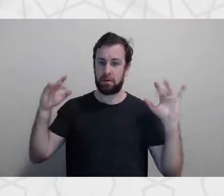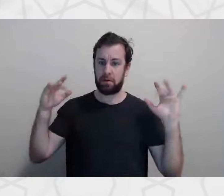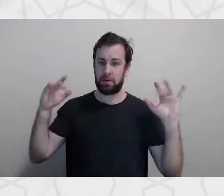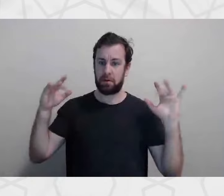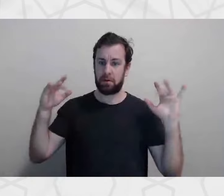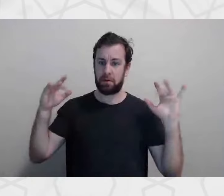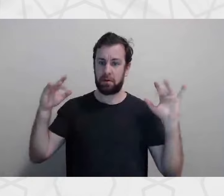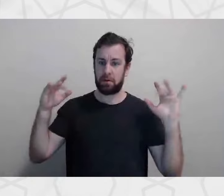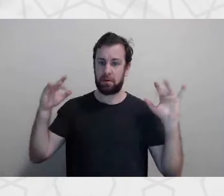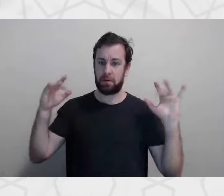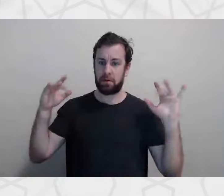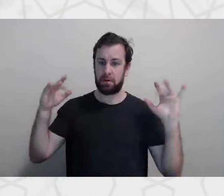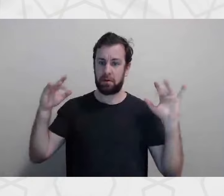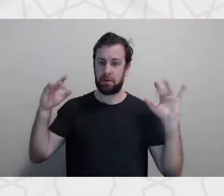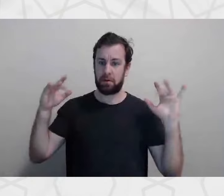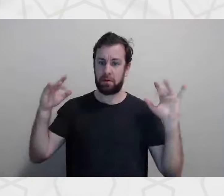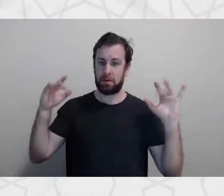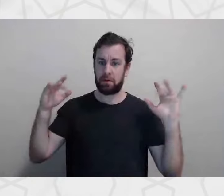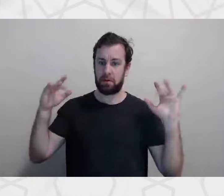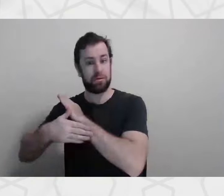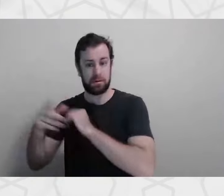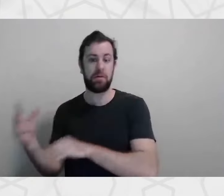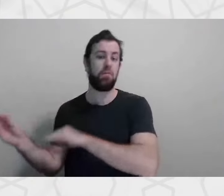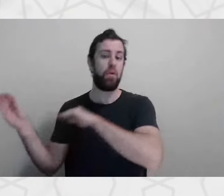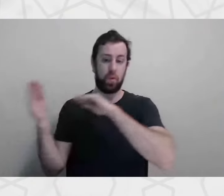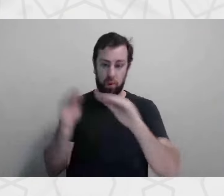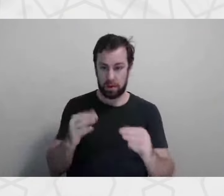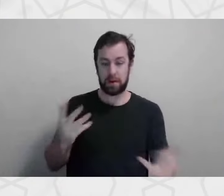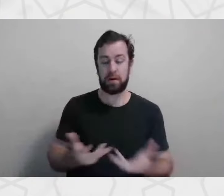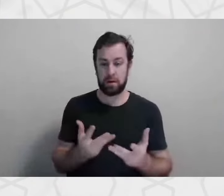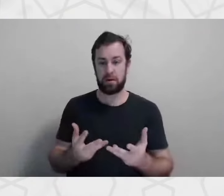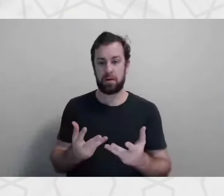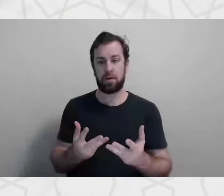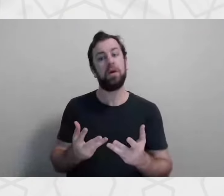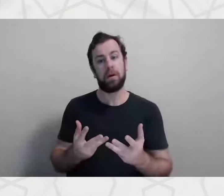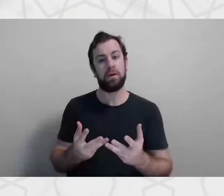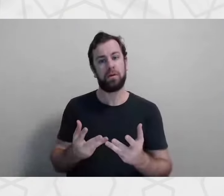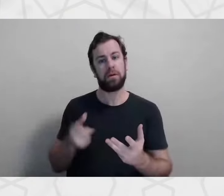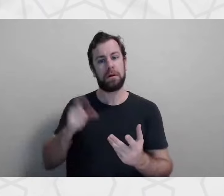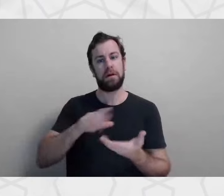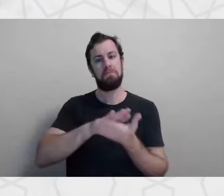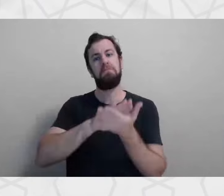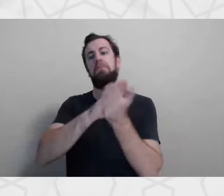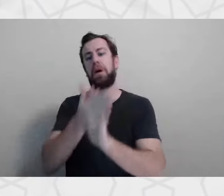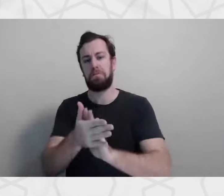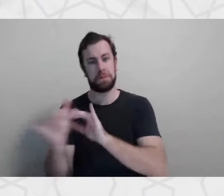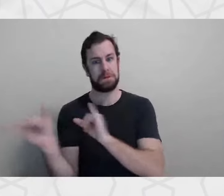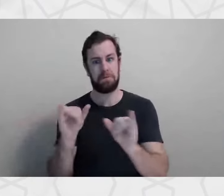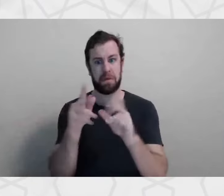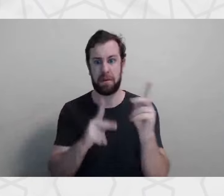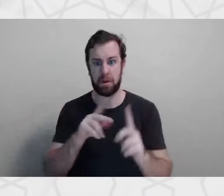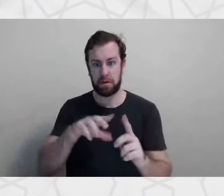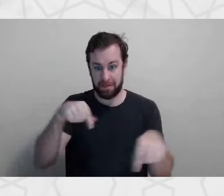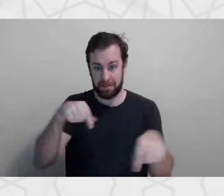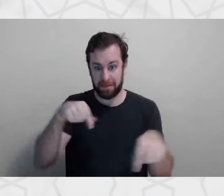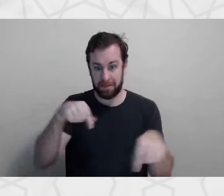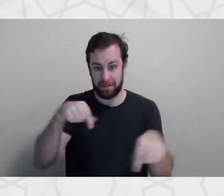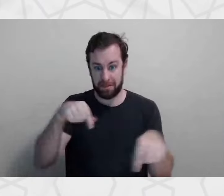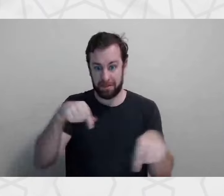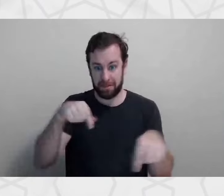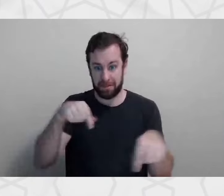when you are in a country, you need to be like the people in the country. And no doubt about